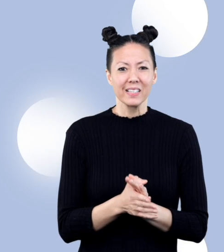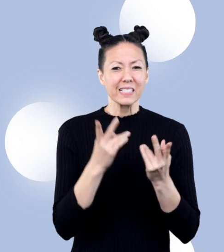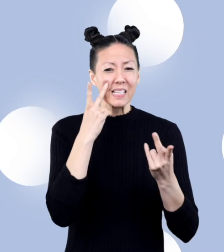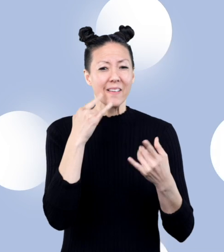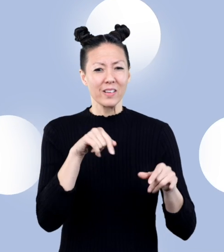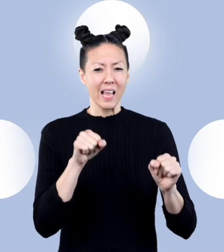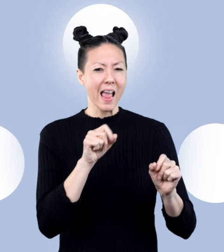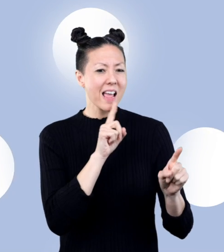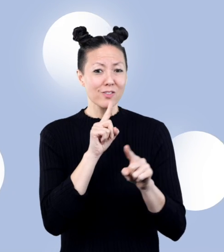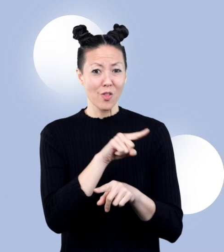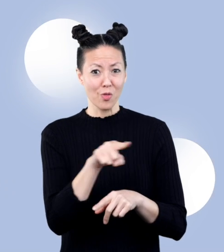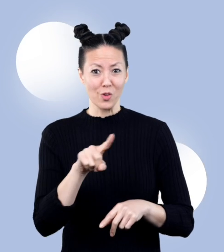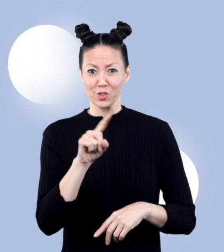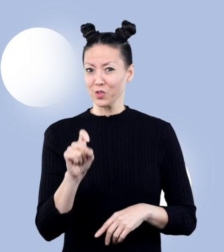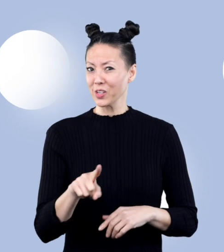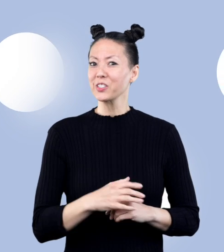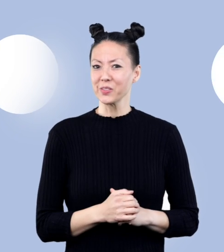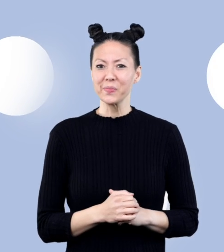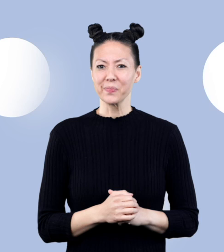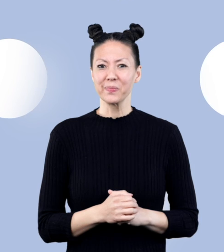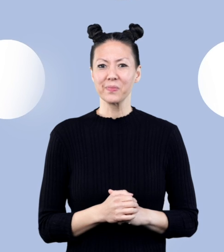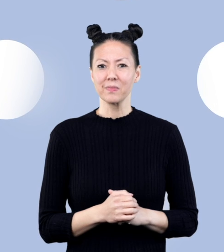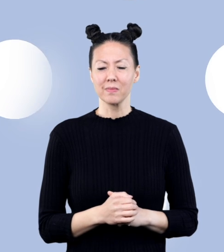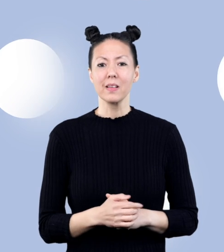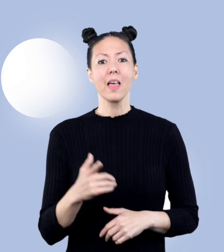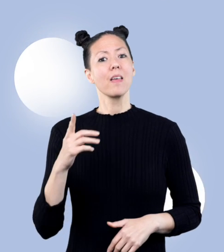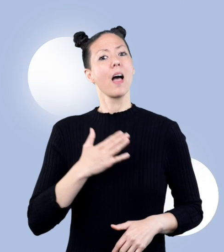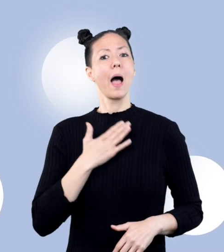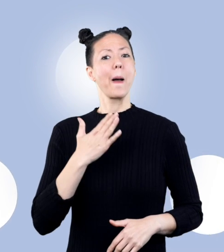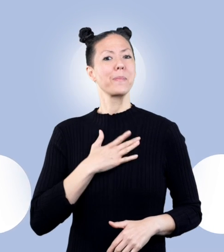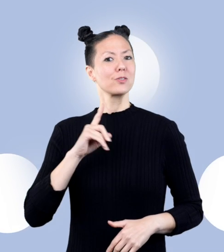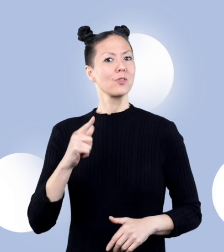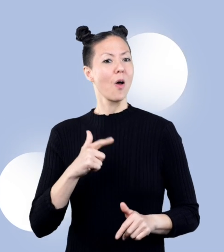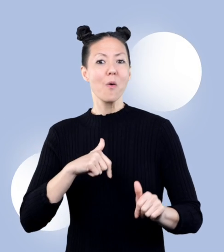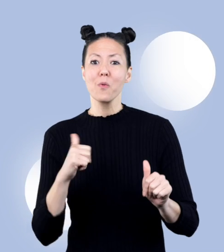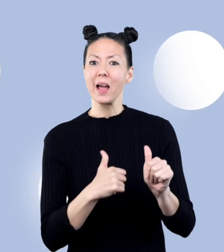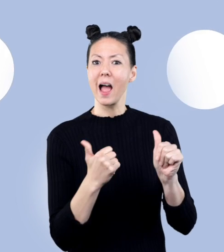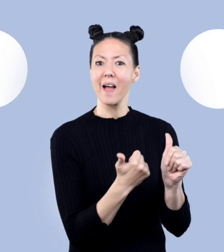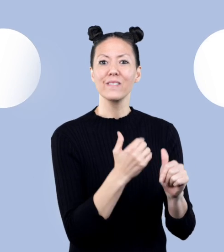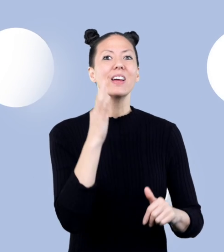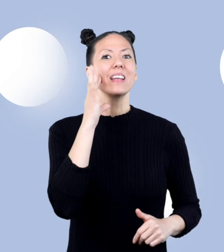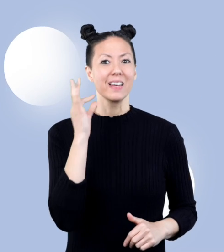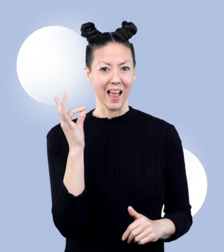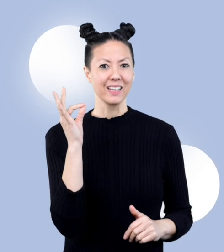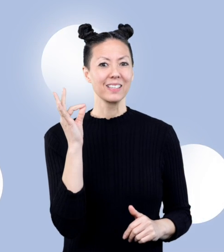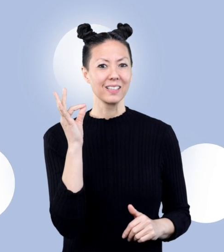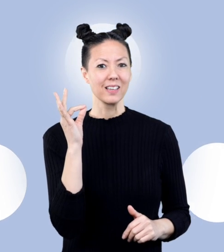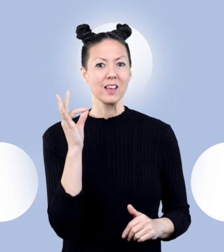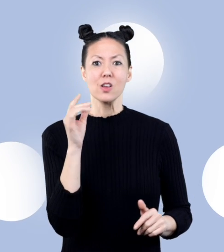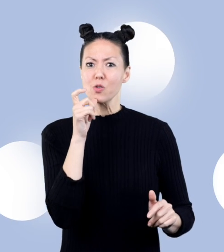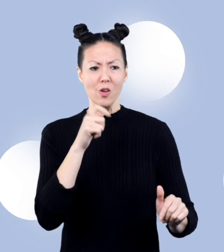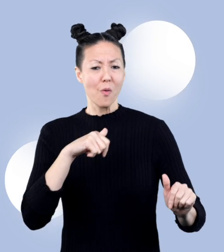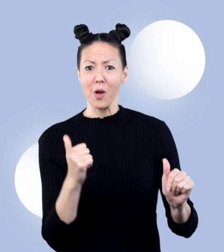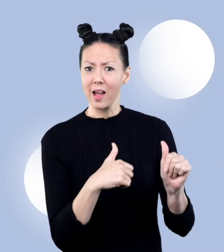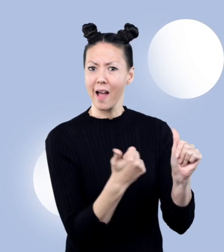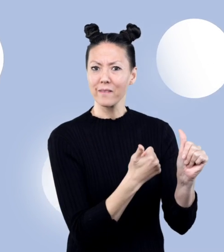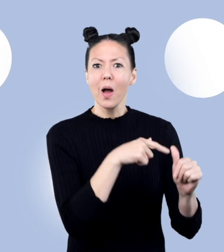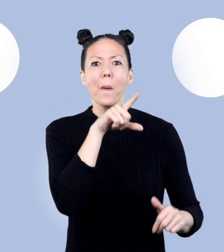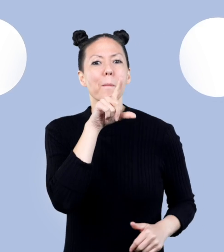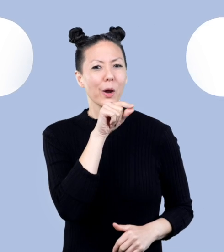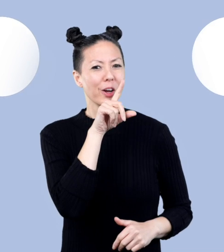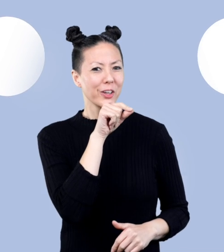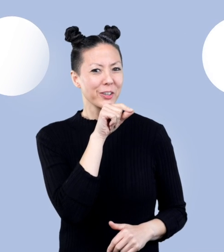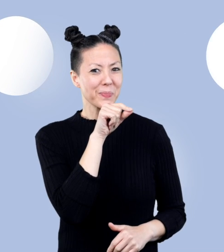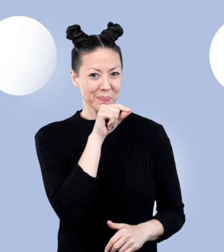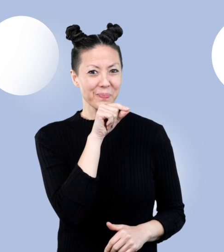if we can answer those questions. The happy dog ran after the cat, who was chasing the